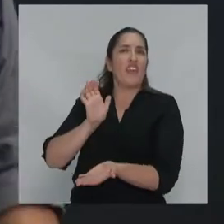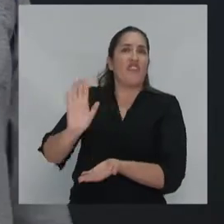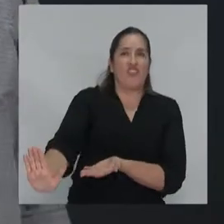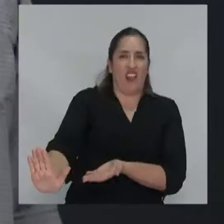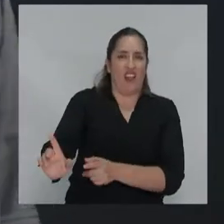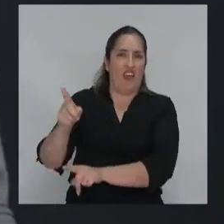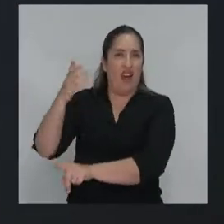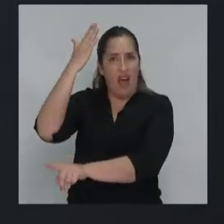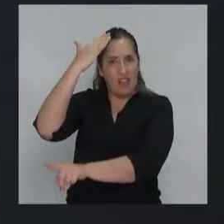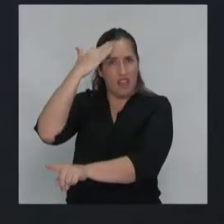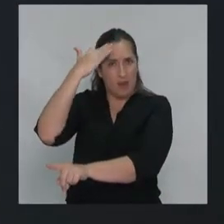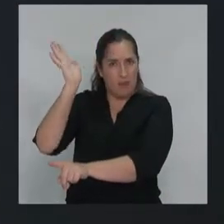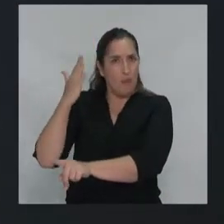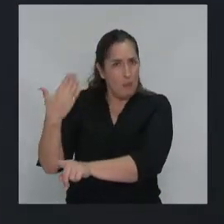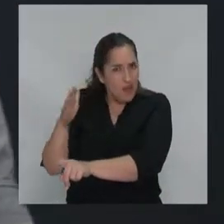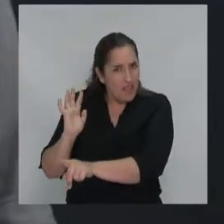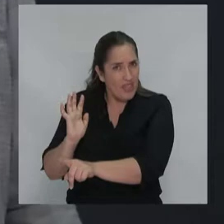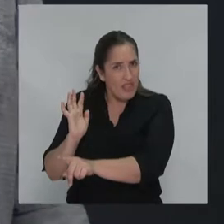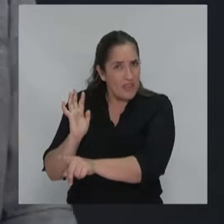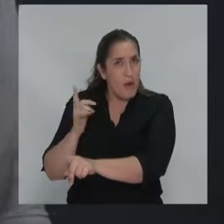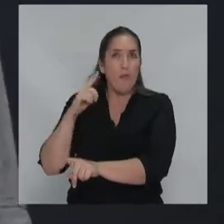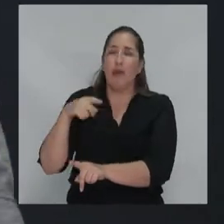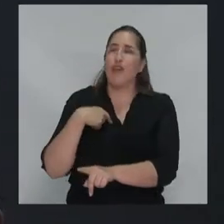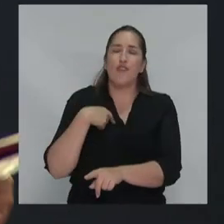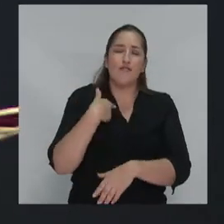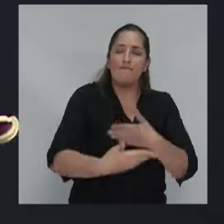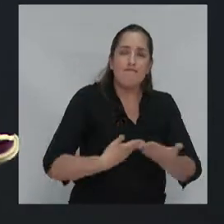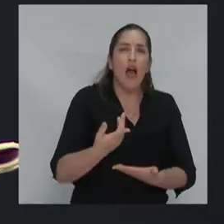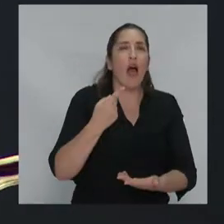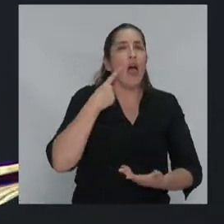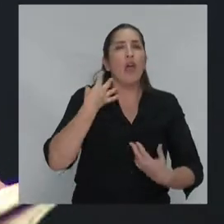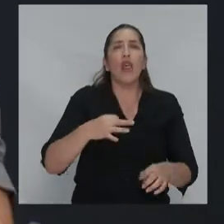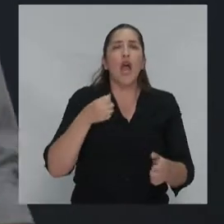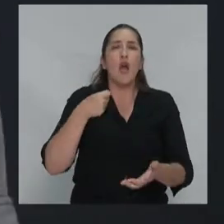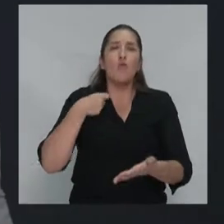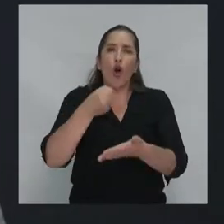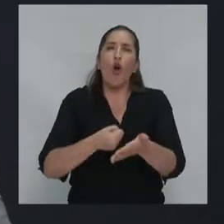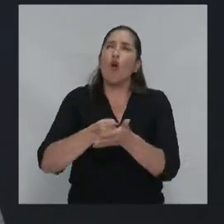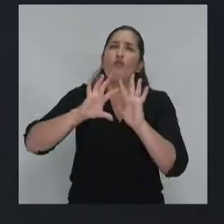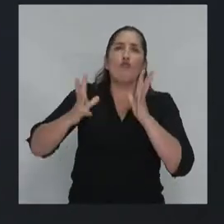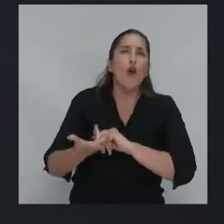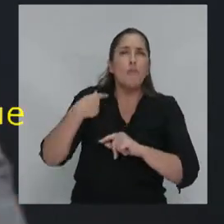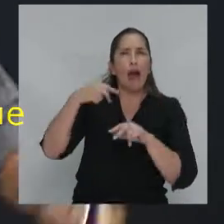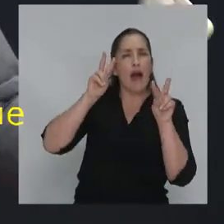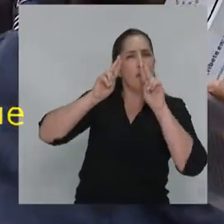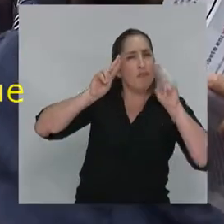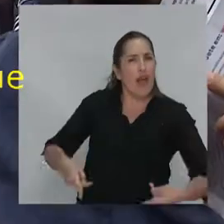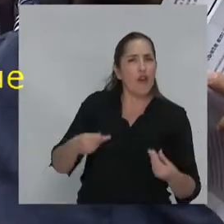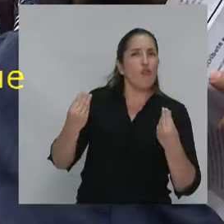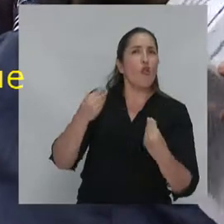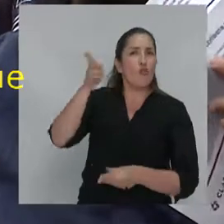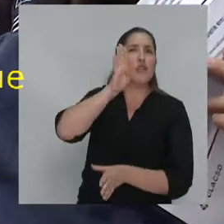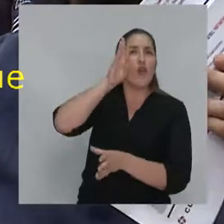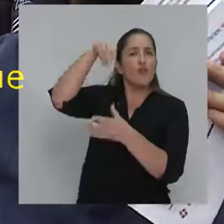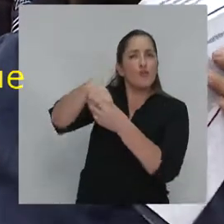So, we must fight on two fronts in the U.S. First, and they're connected.